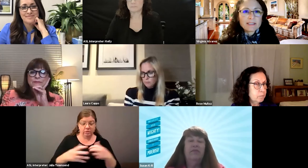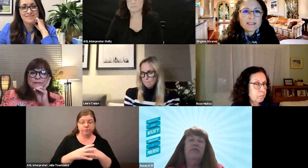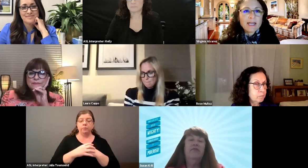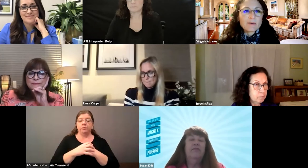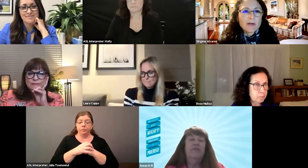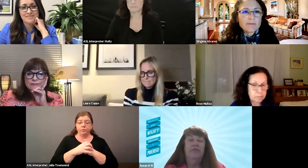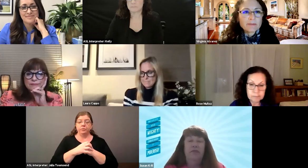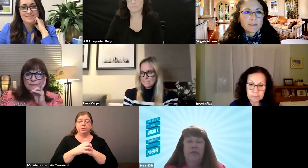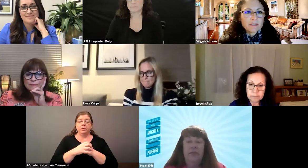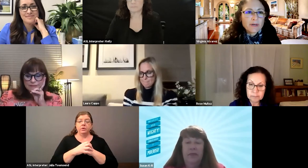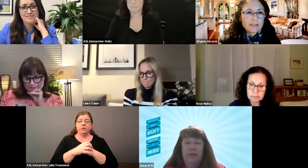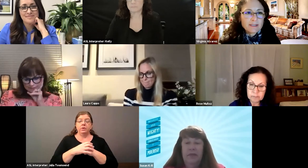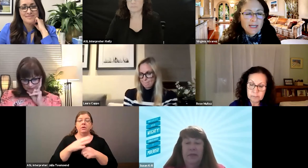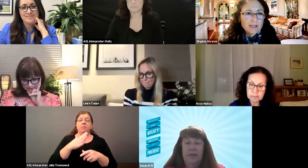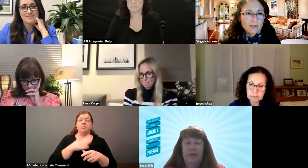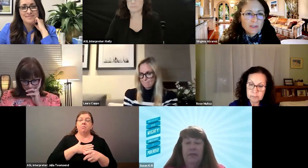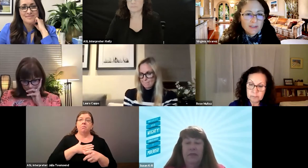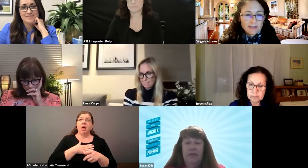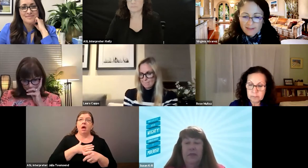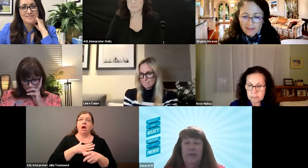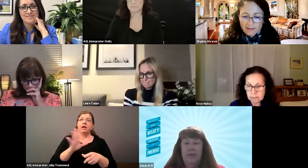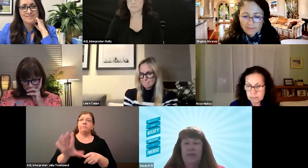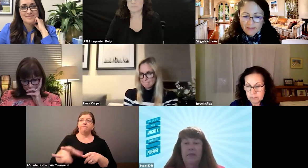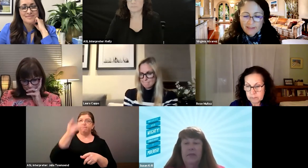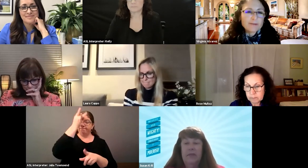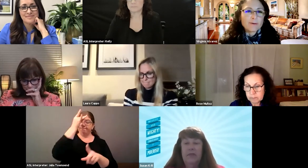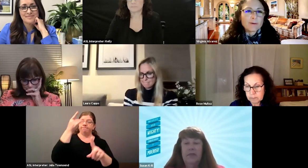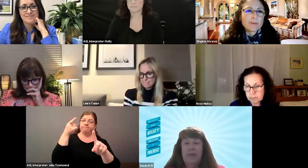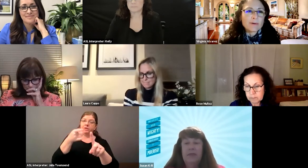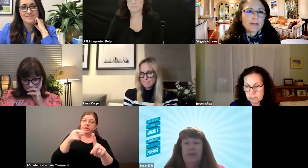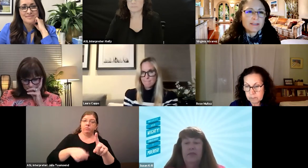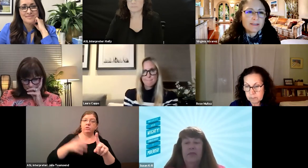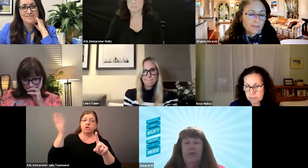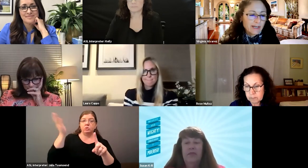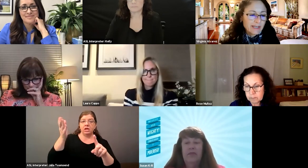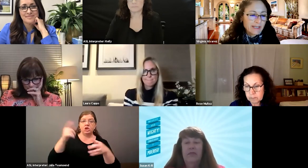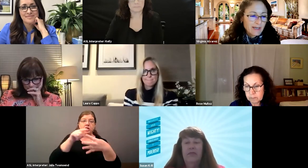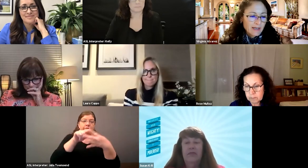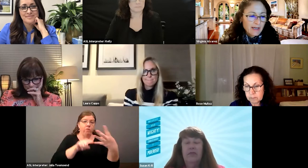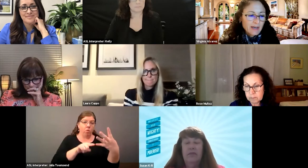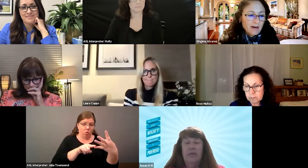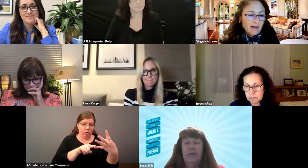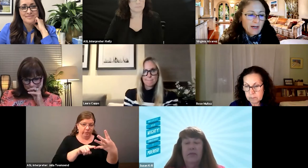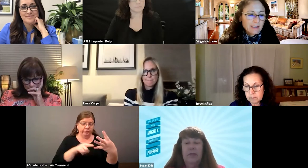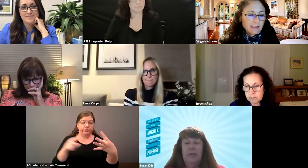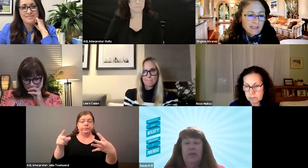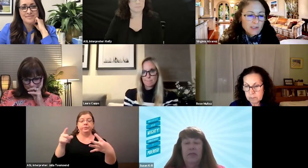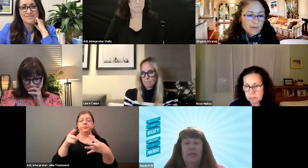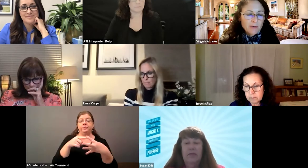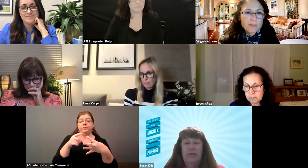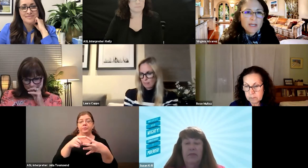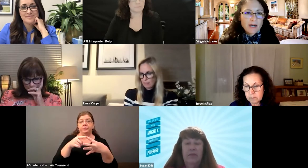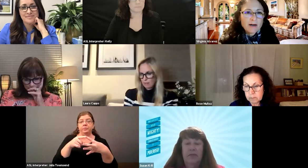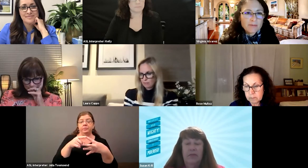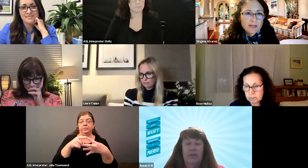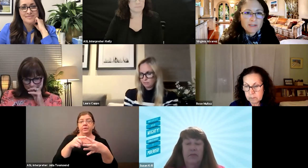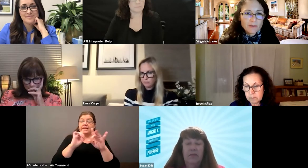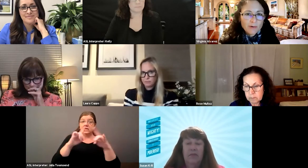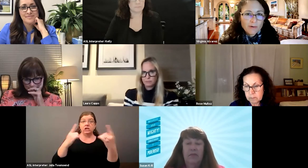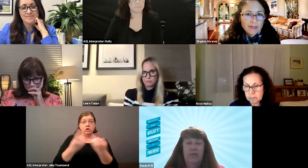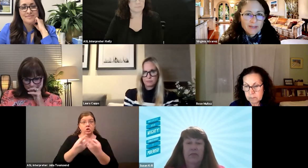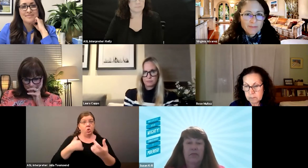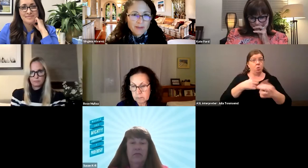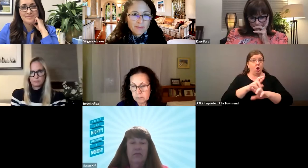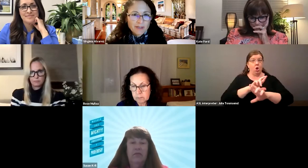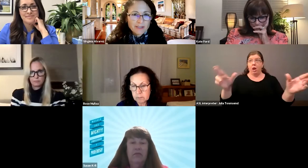uh my takeaway from this presentation is i think four points one as a district we are ready